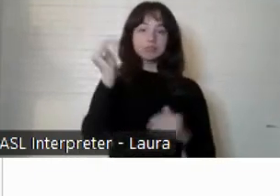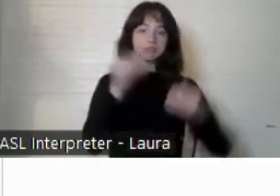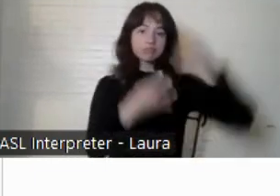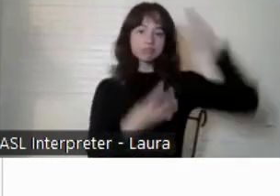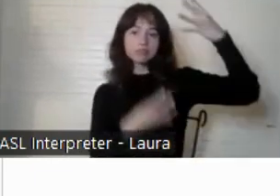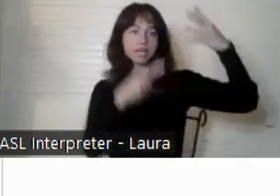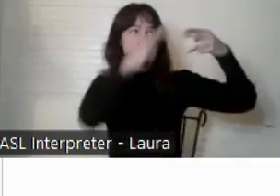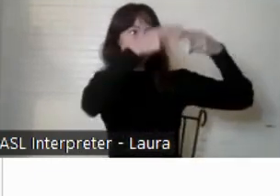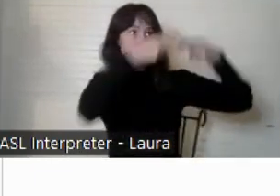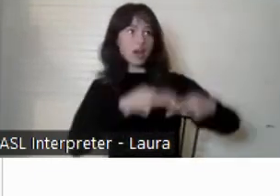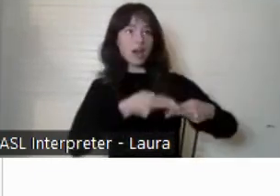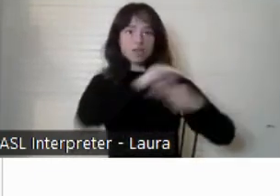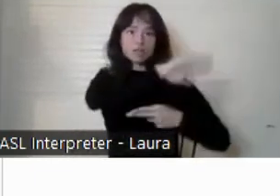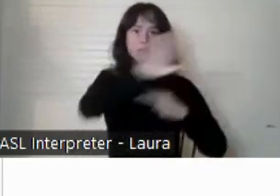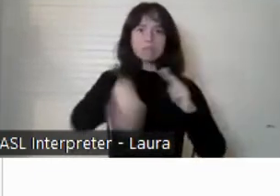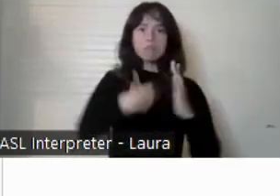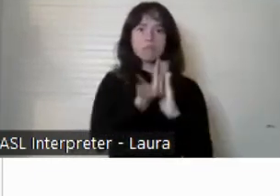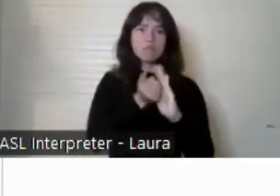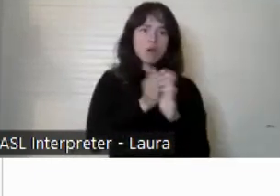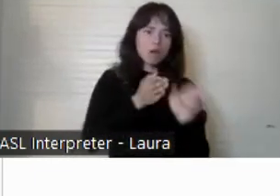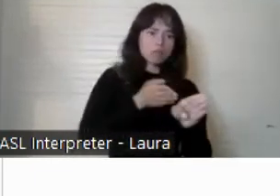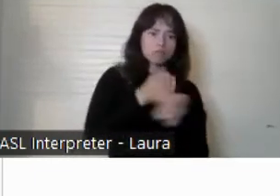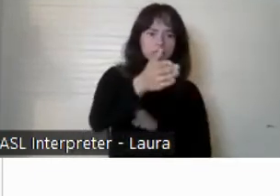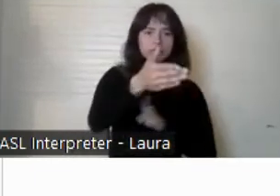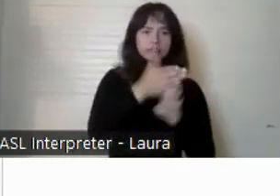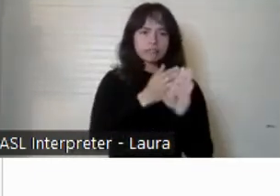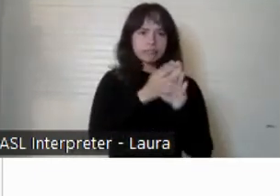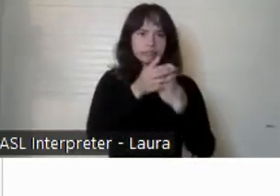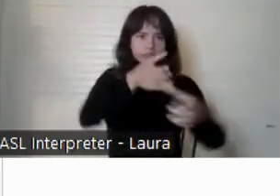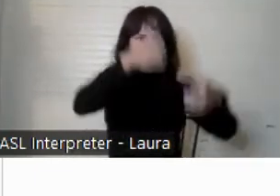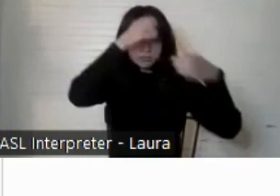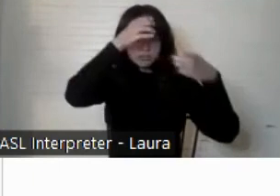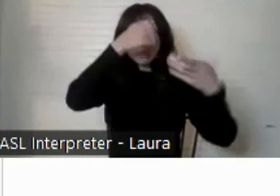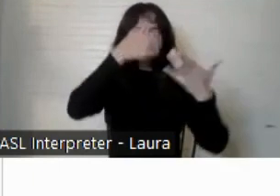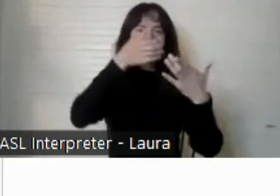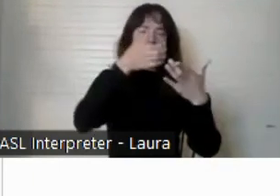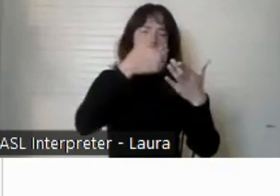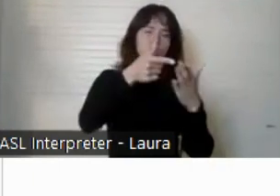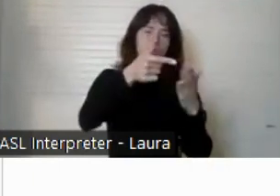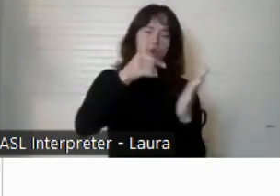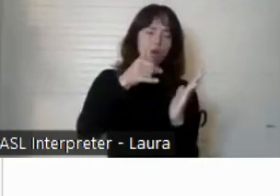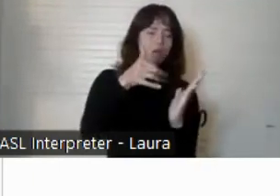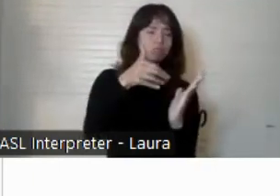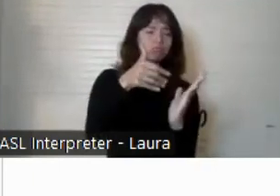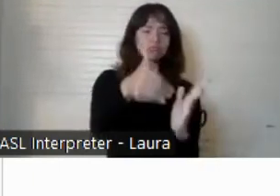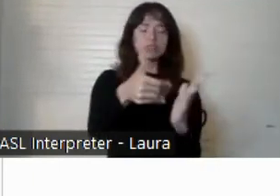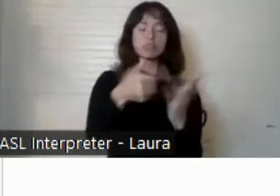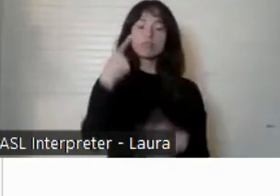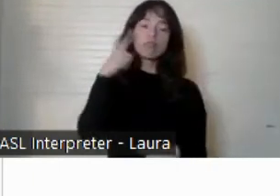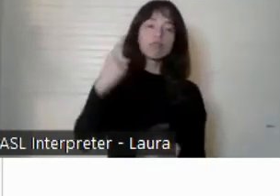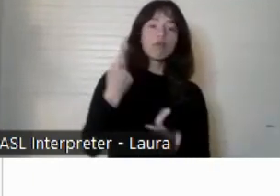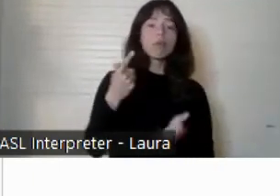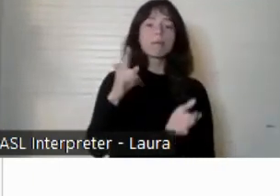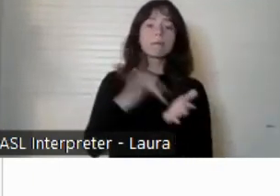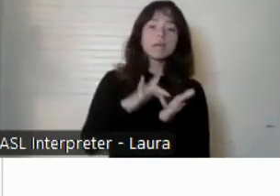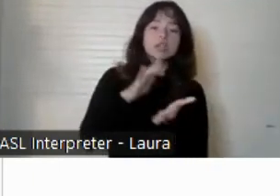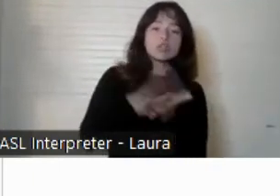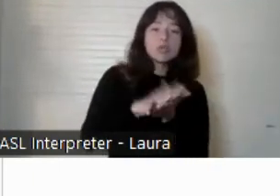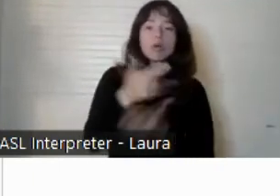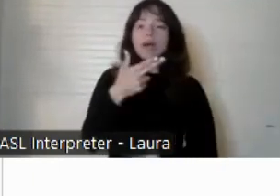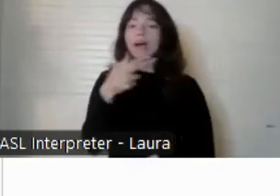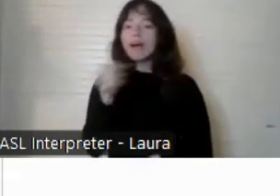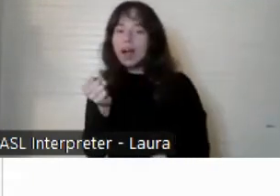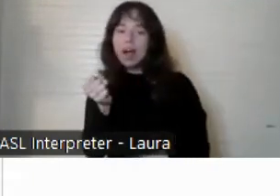the entire year for middle school, high school, higher ed, adult ed, whatever the situation might be. And